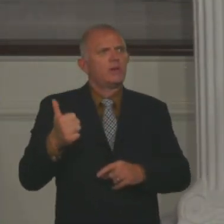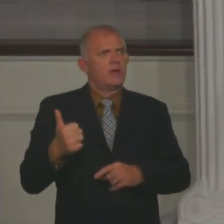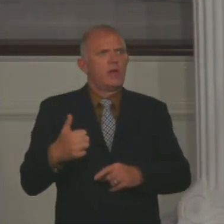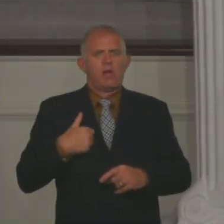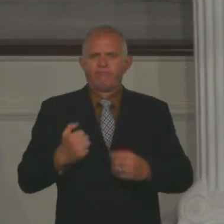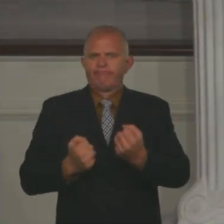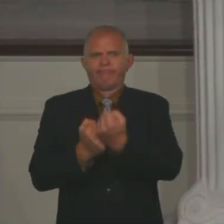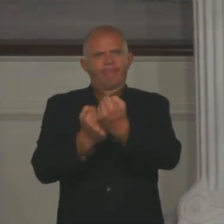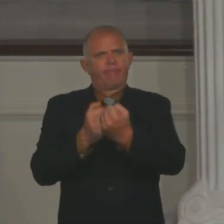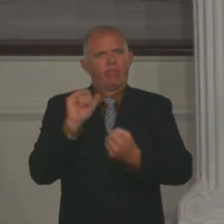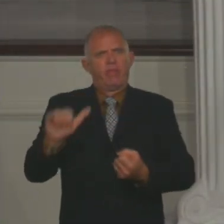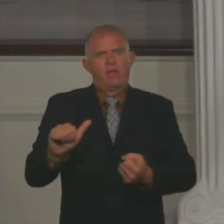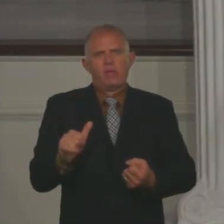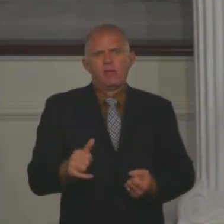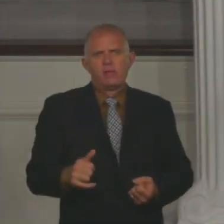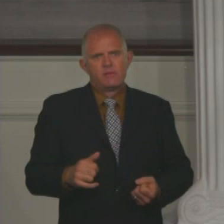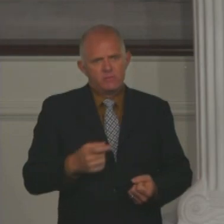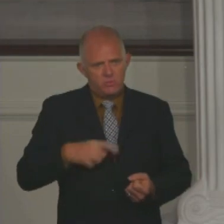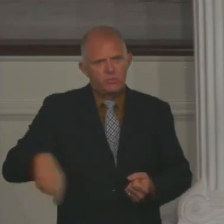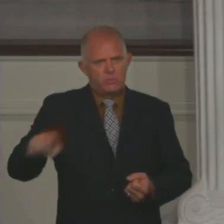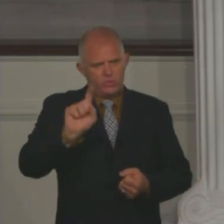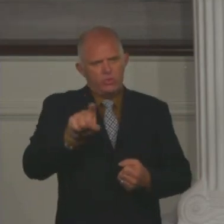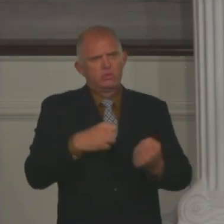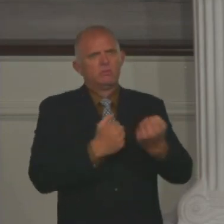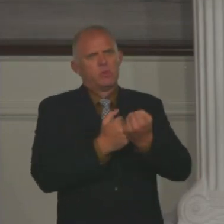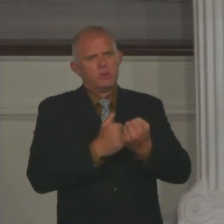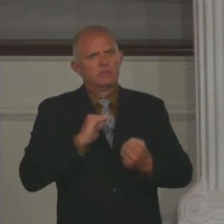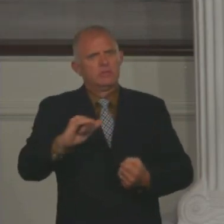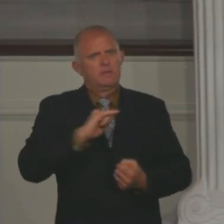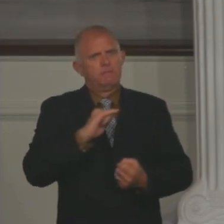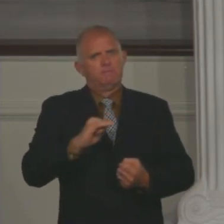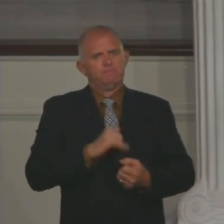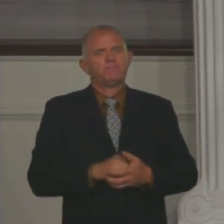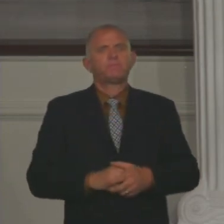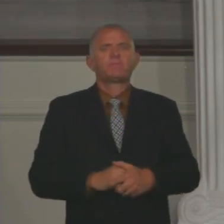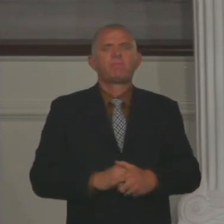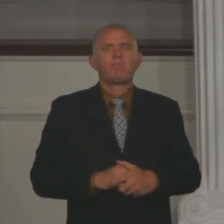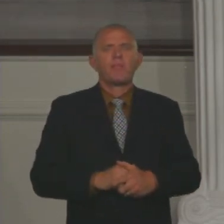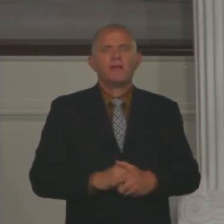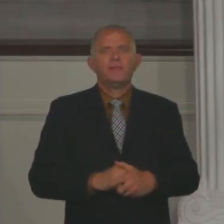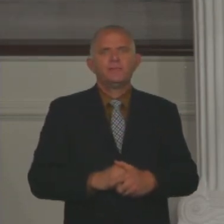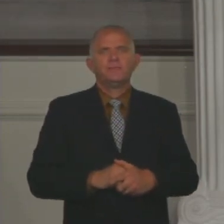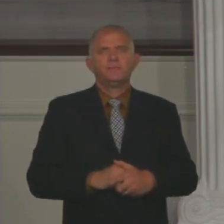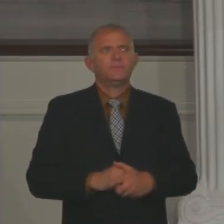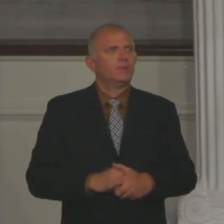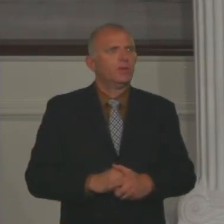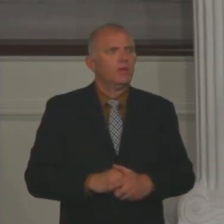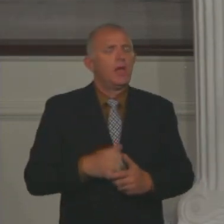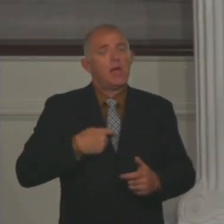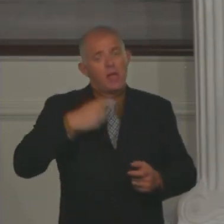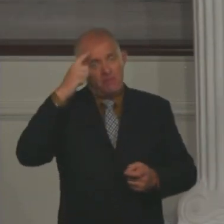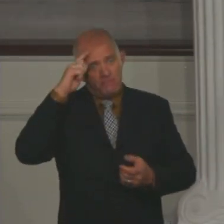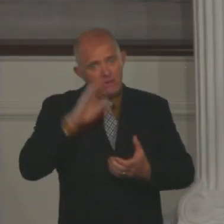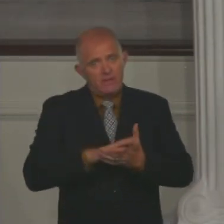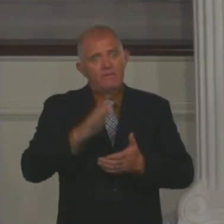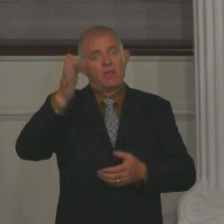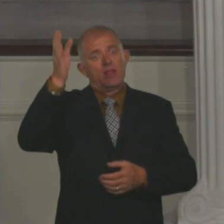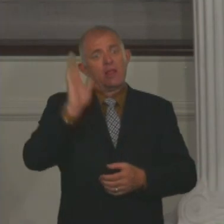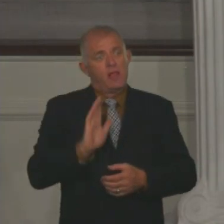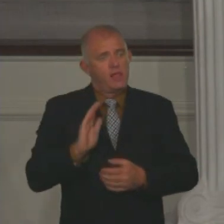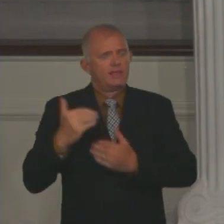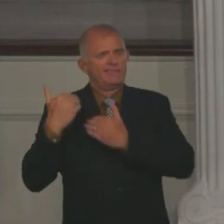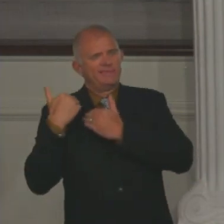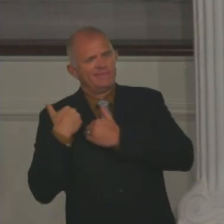that. You should be all over it. We should be supporting that. But I do believe that God is laying on the hearts of